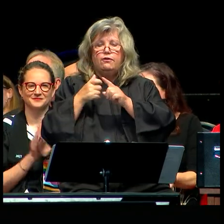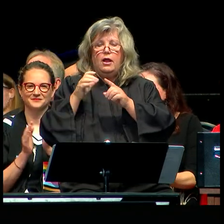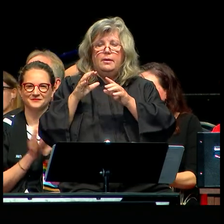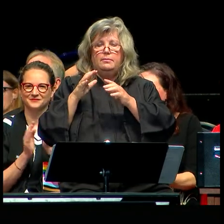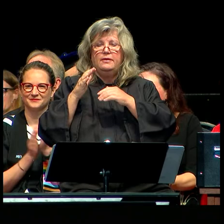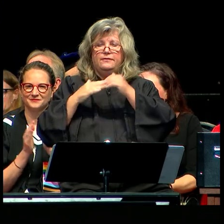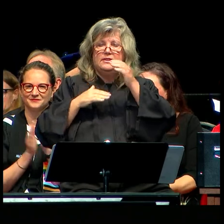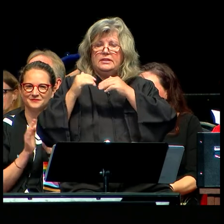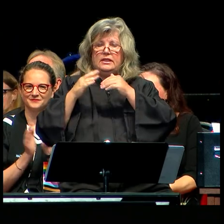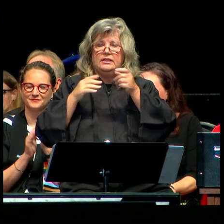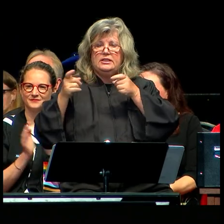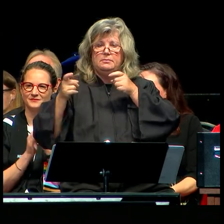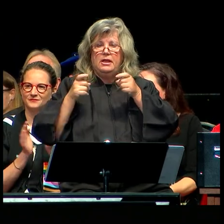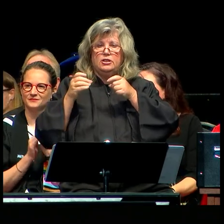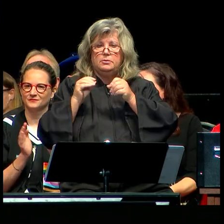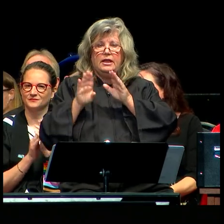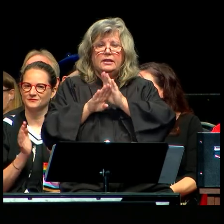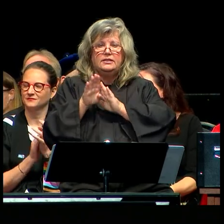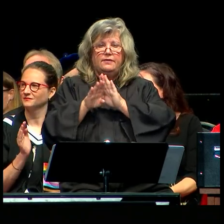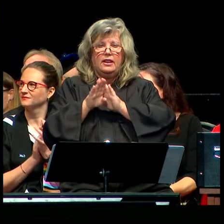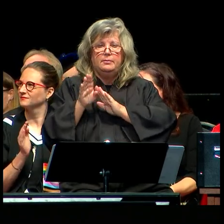Development.